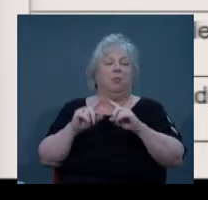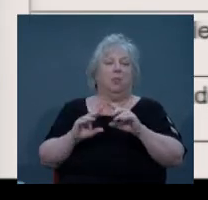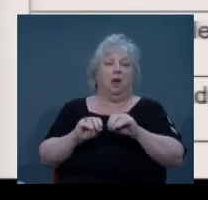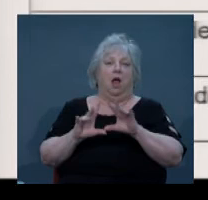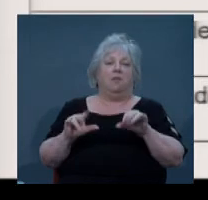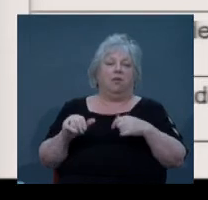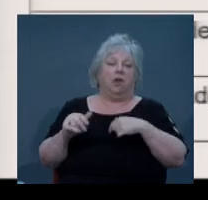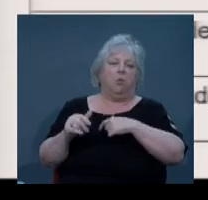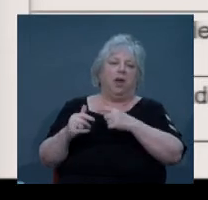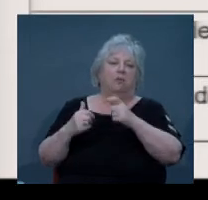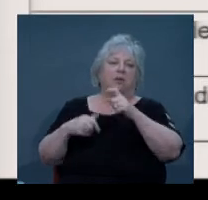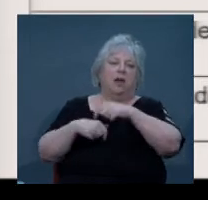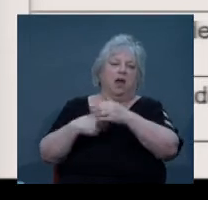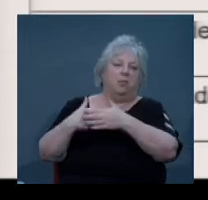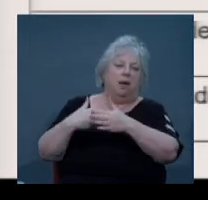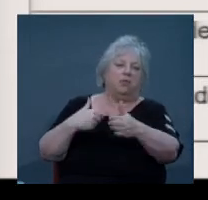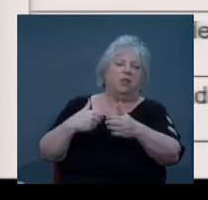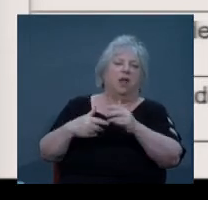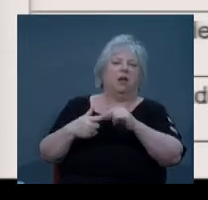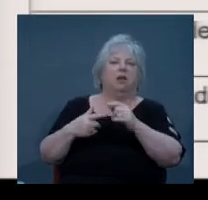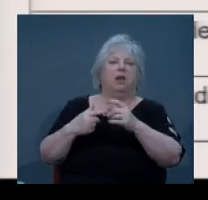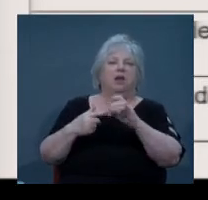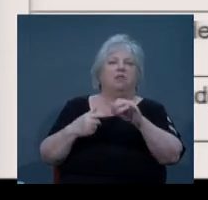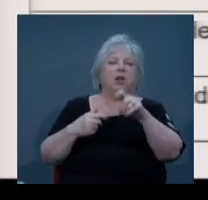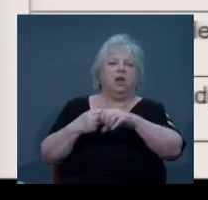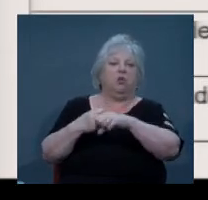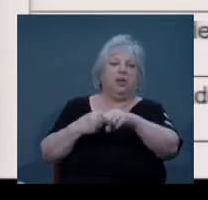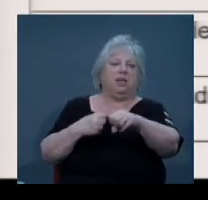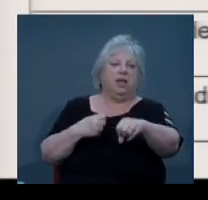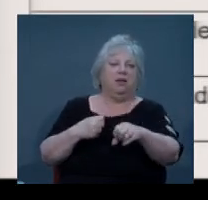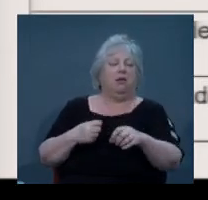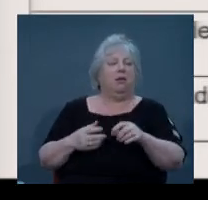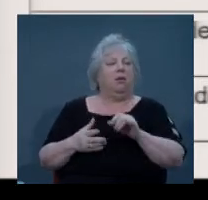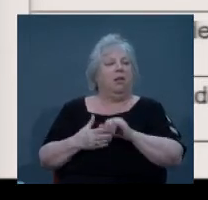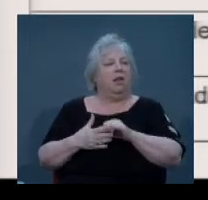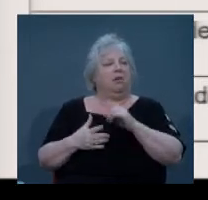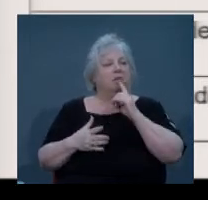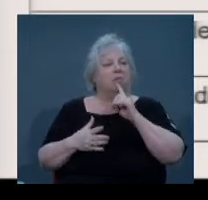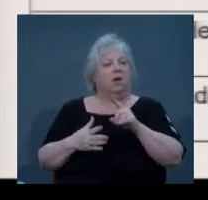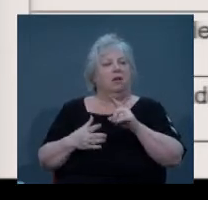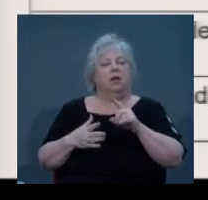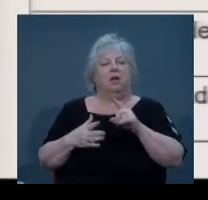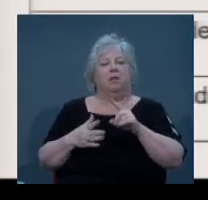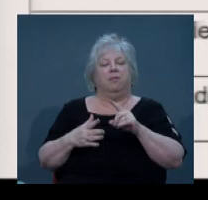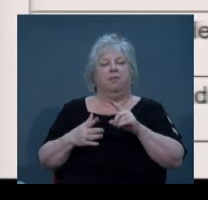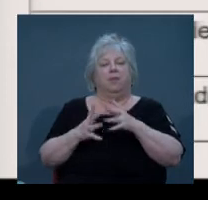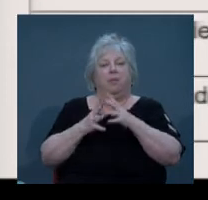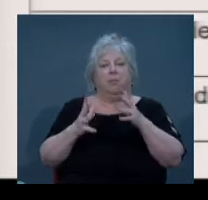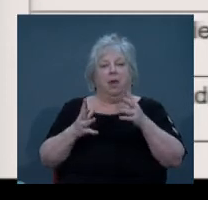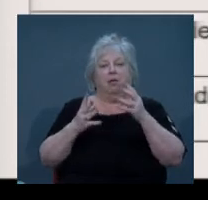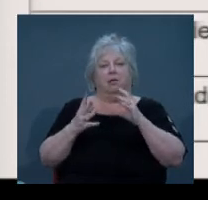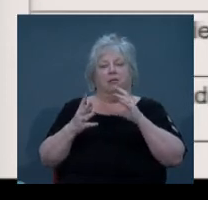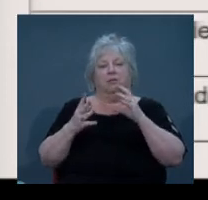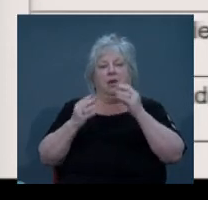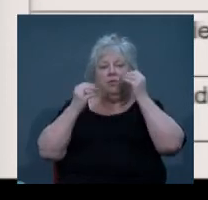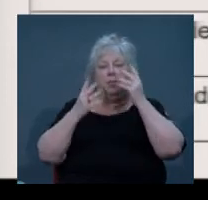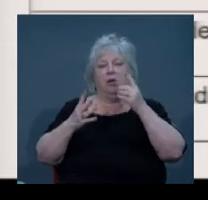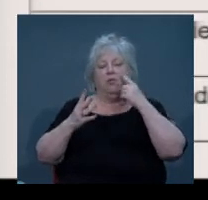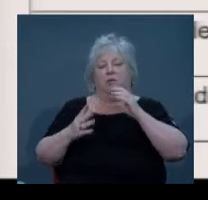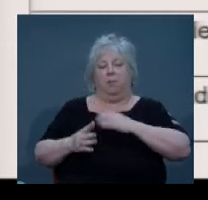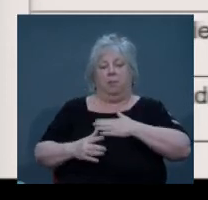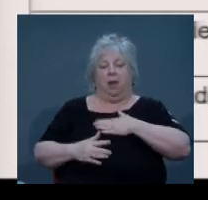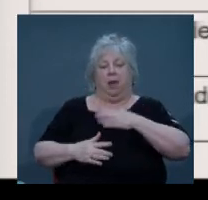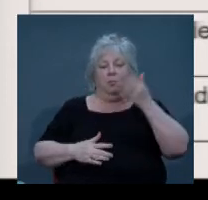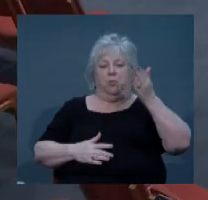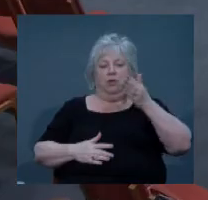time if we need to extend that. So that is really the extent of my presentation right now. And